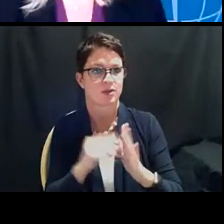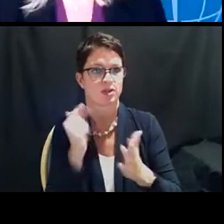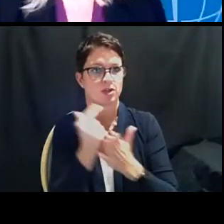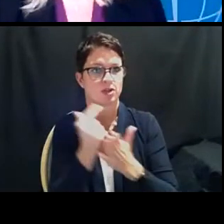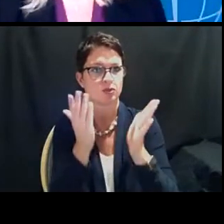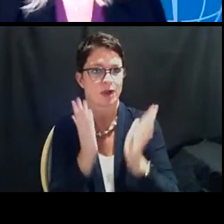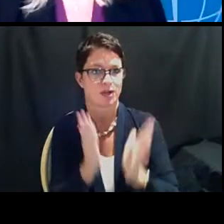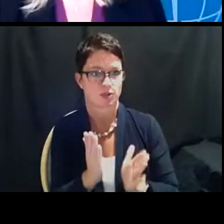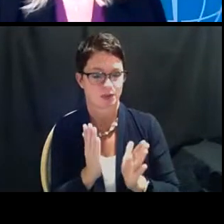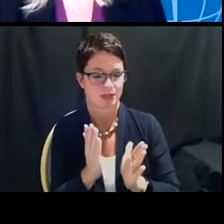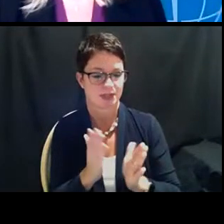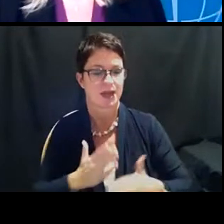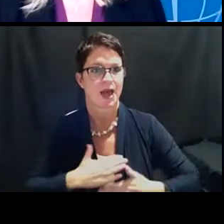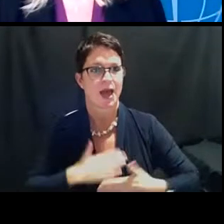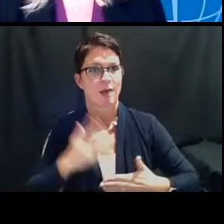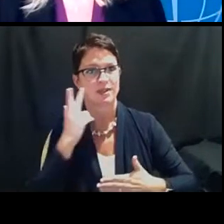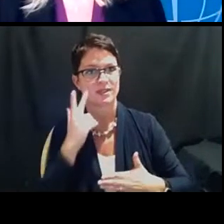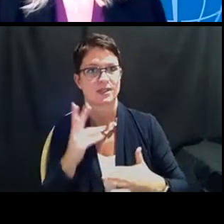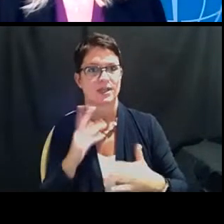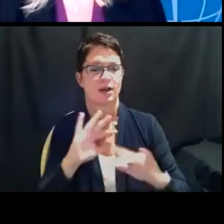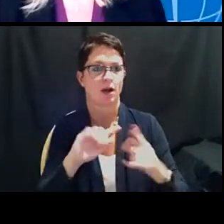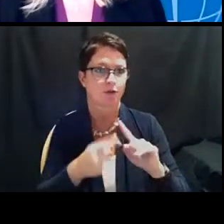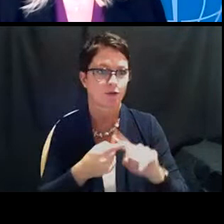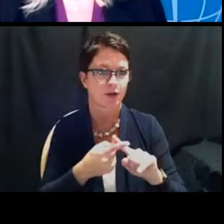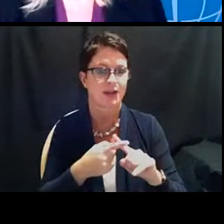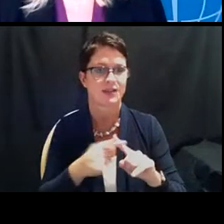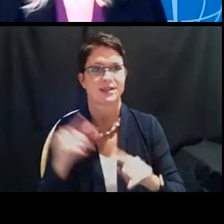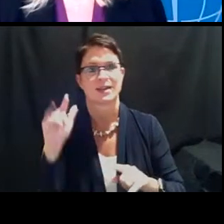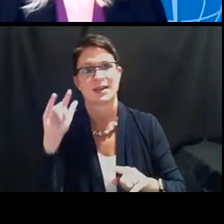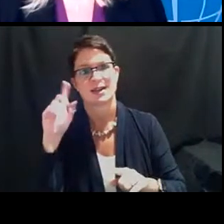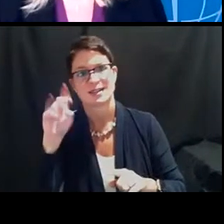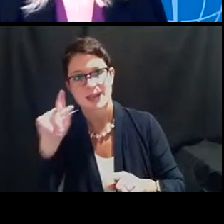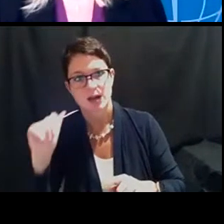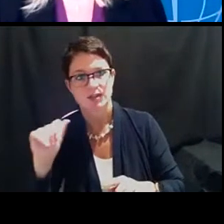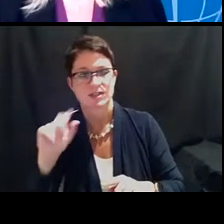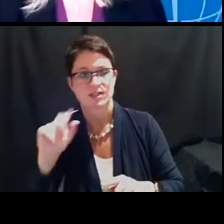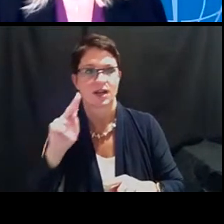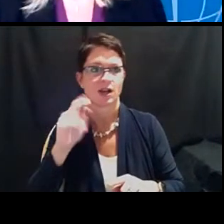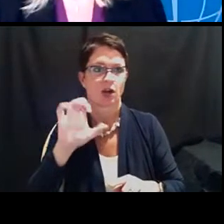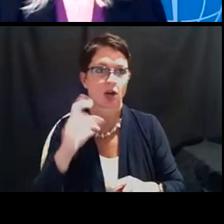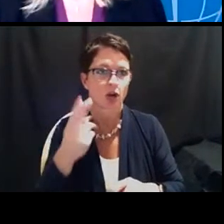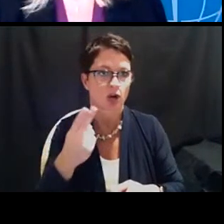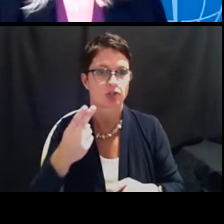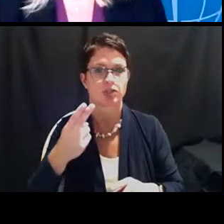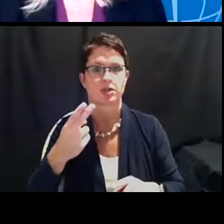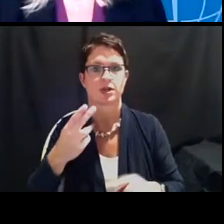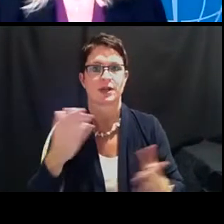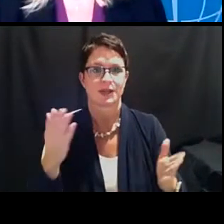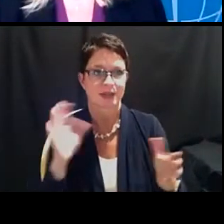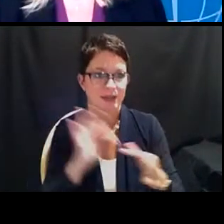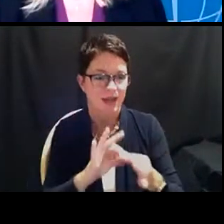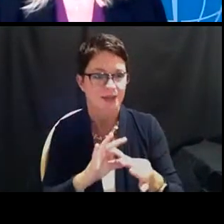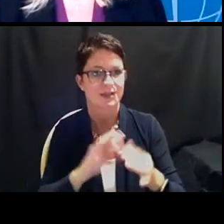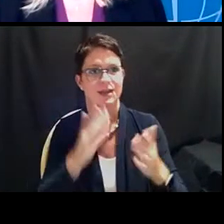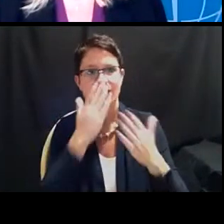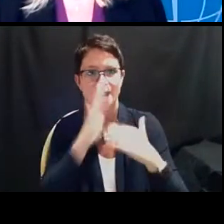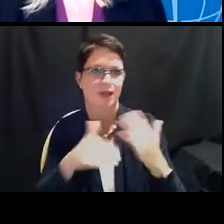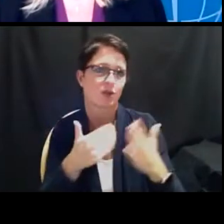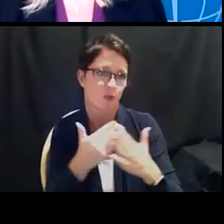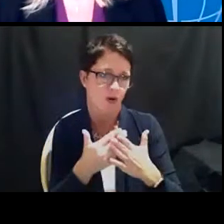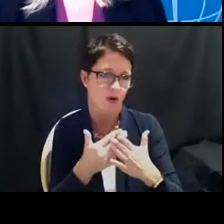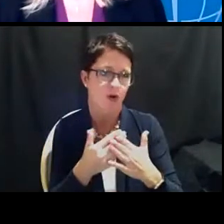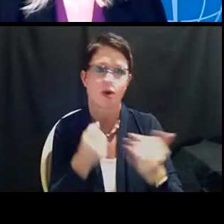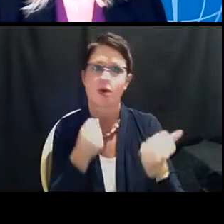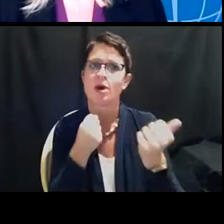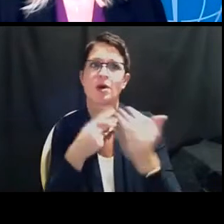graduates. It's great to see our friends in organized labor and at Delta Airlines and Hirsch from the Port Authority. Definitely thank you all. We are in